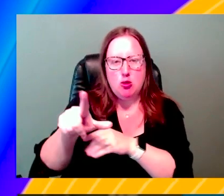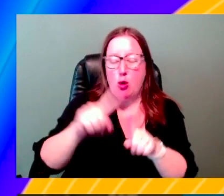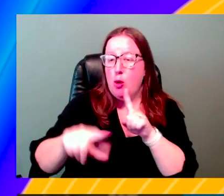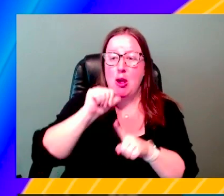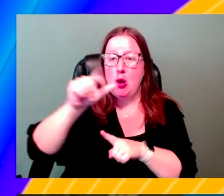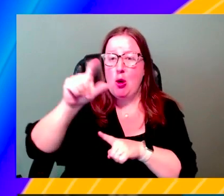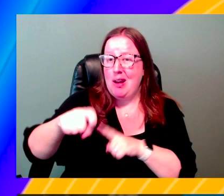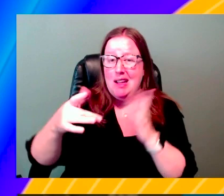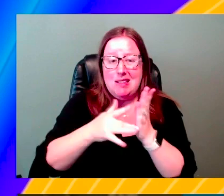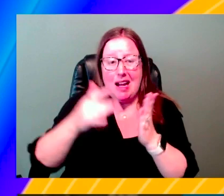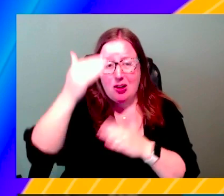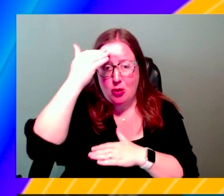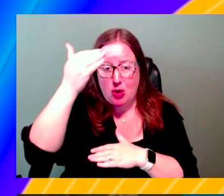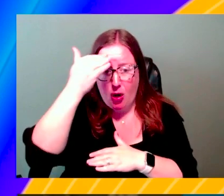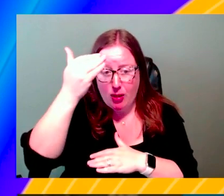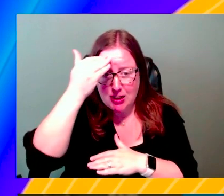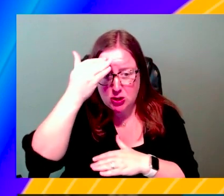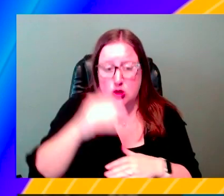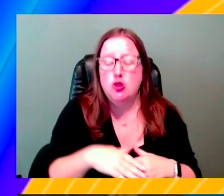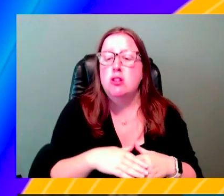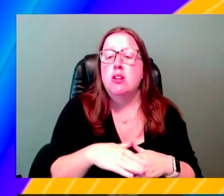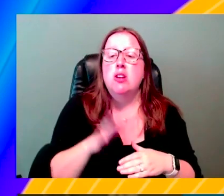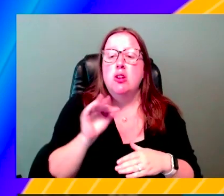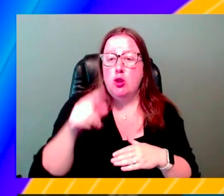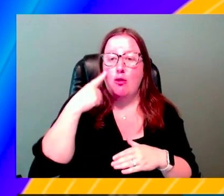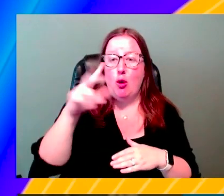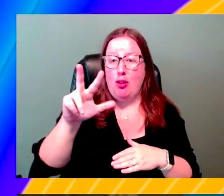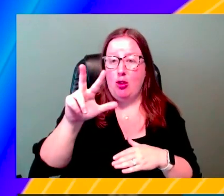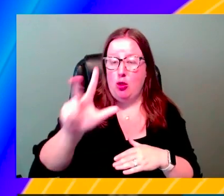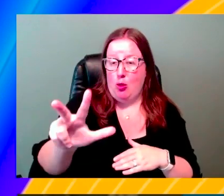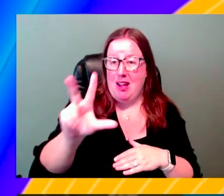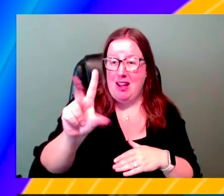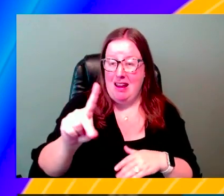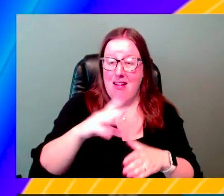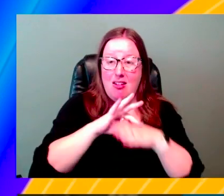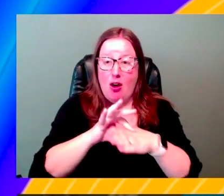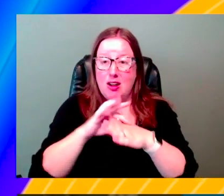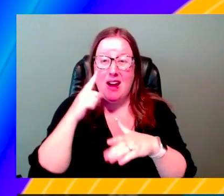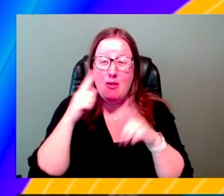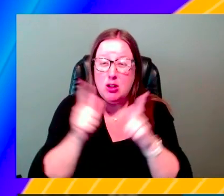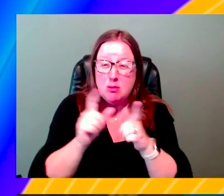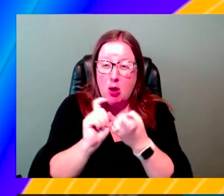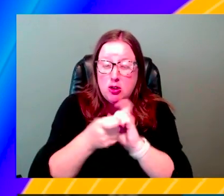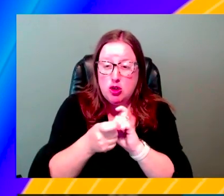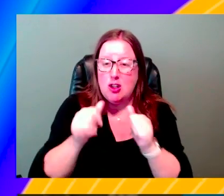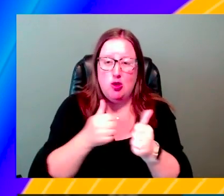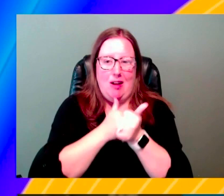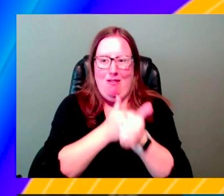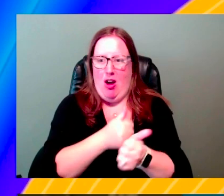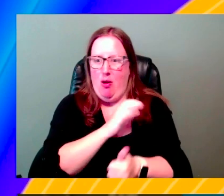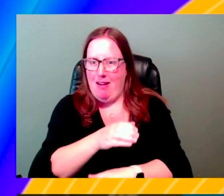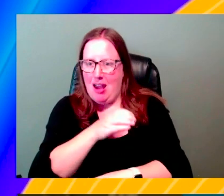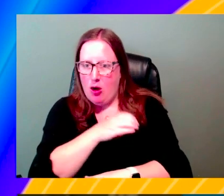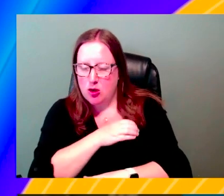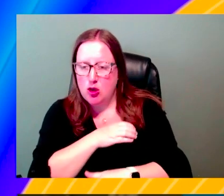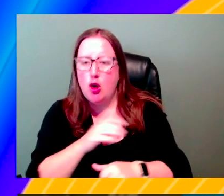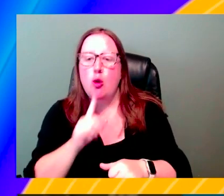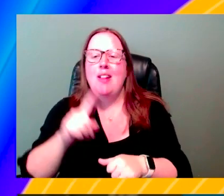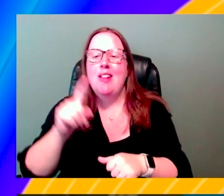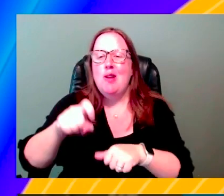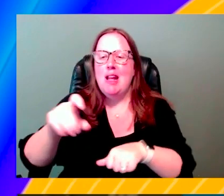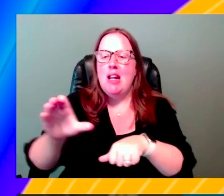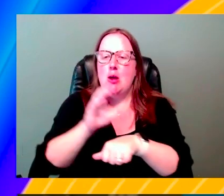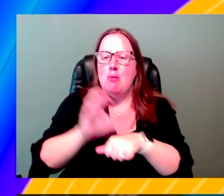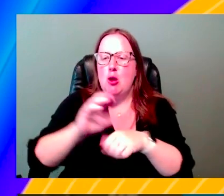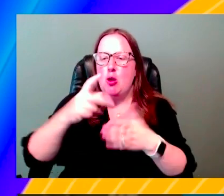make these changes. You know, typically today in 3D content authoring, to make a small change, just follow the character or not, requires computer programming skill. And for so long,